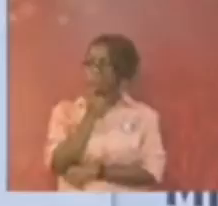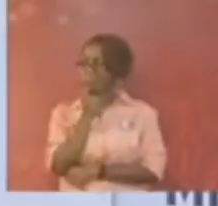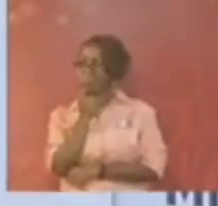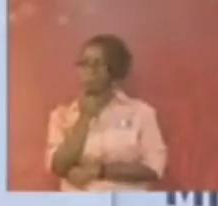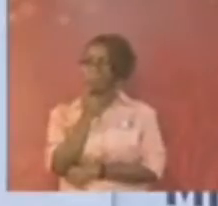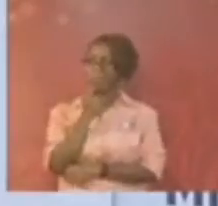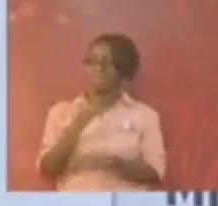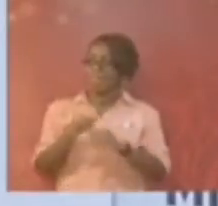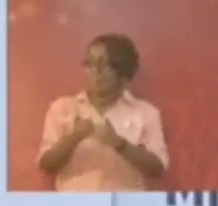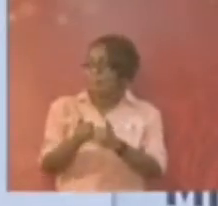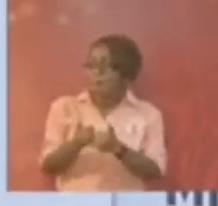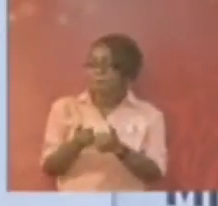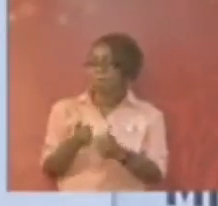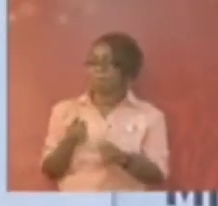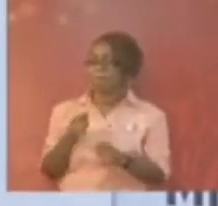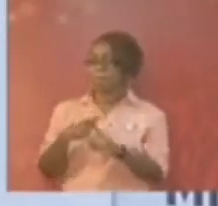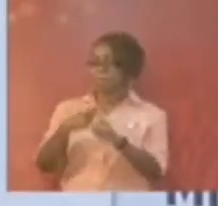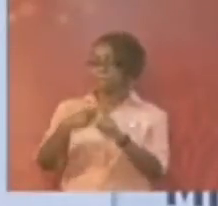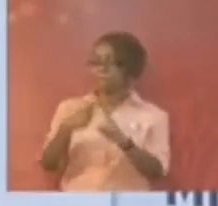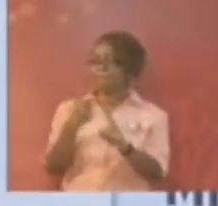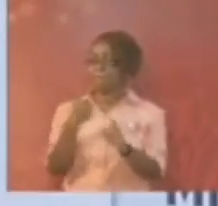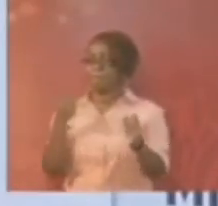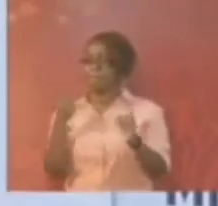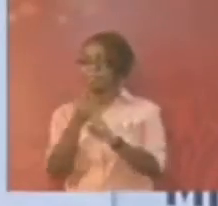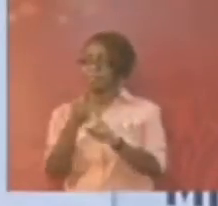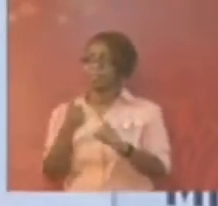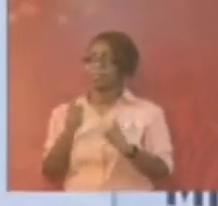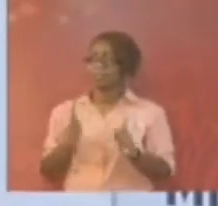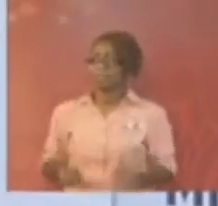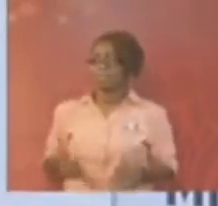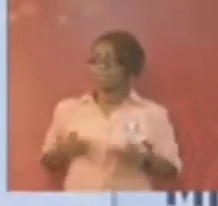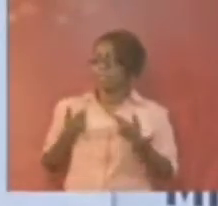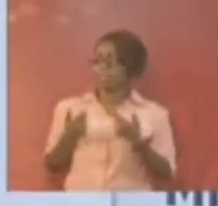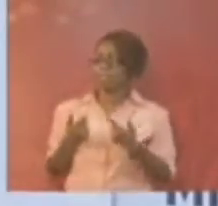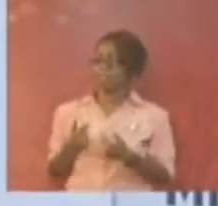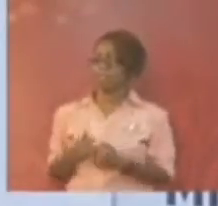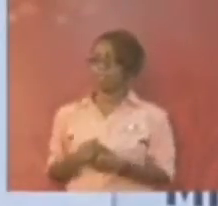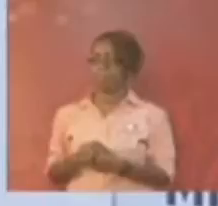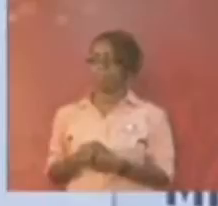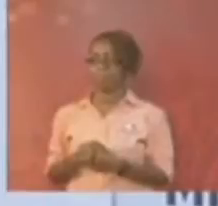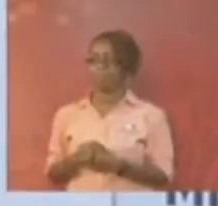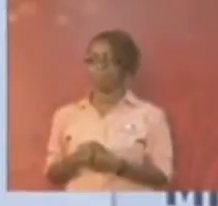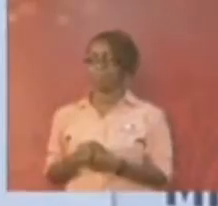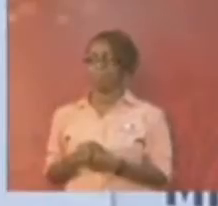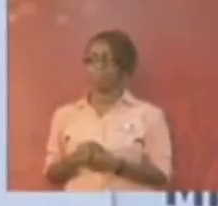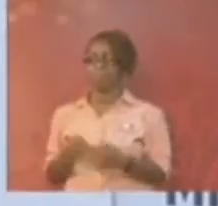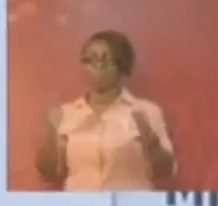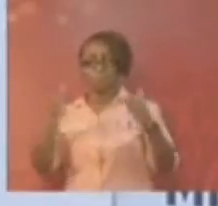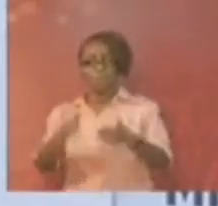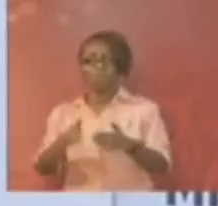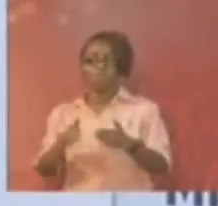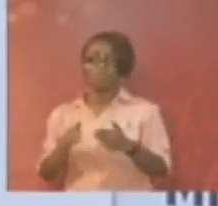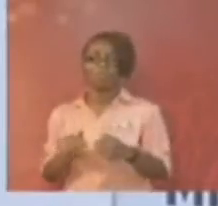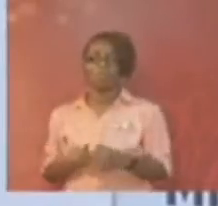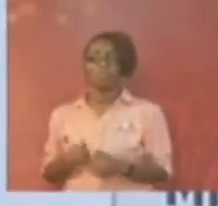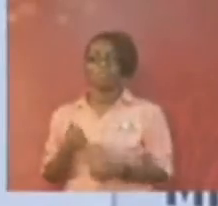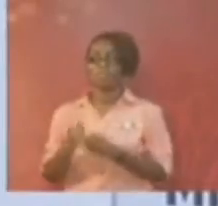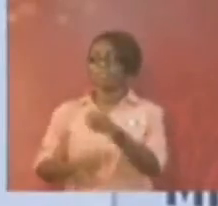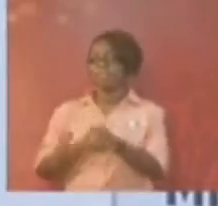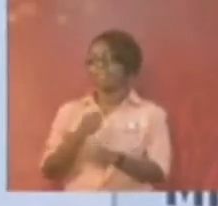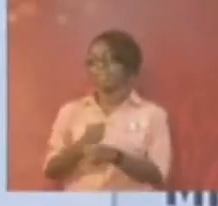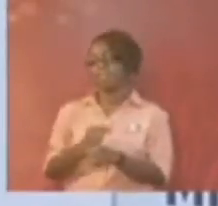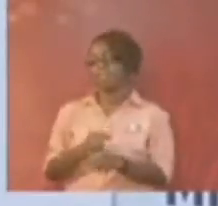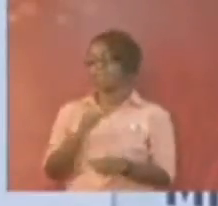this Christmas. You may have done it before, but give special attention to this year. And if possible, do a